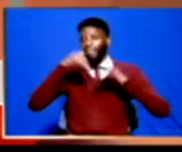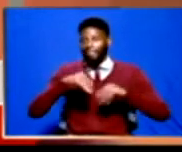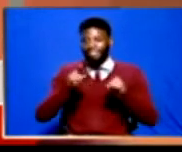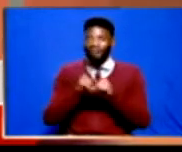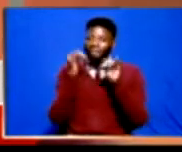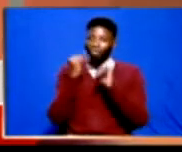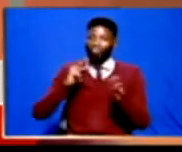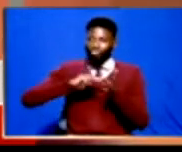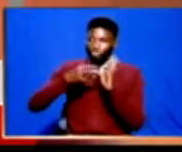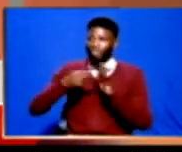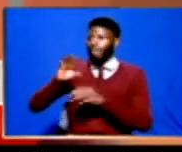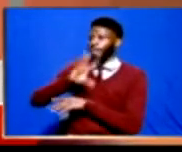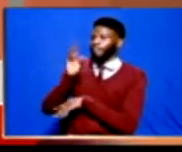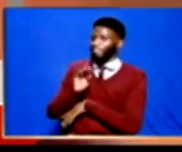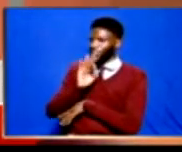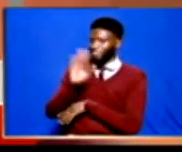Africa.